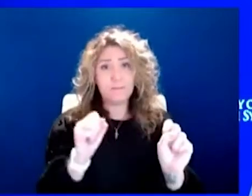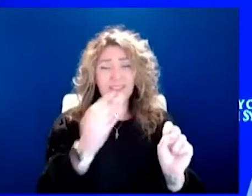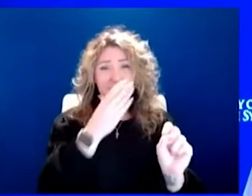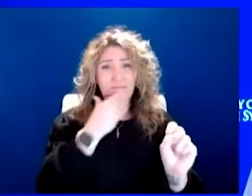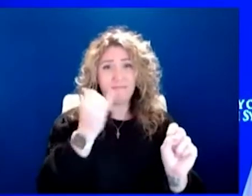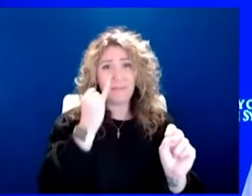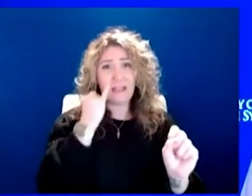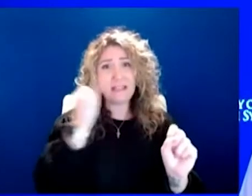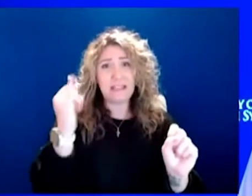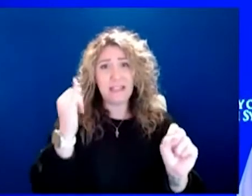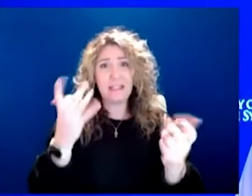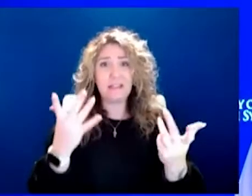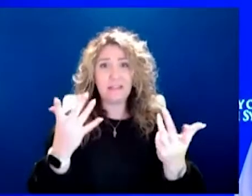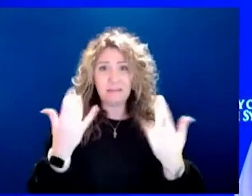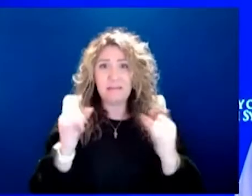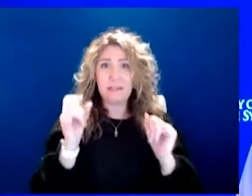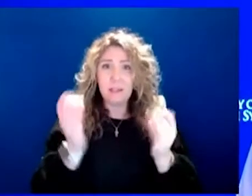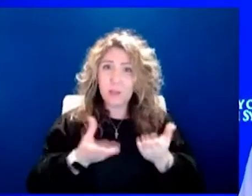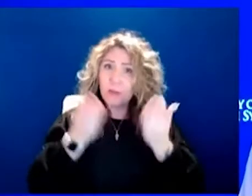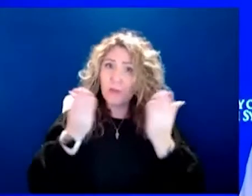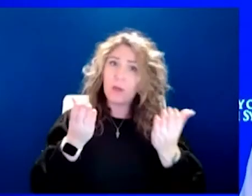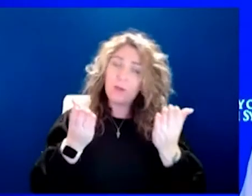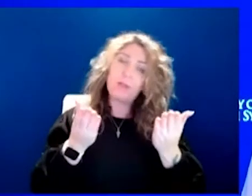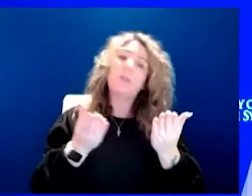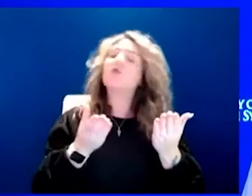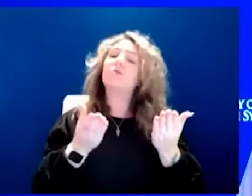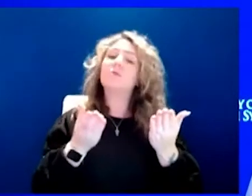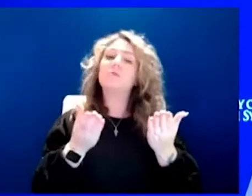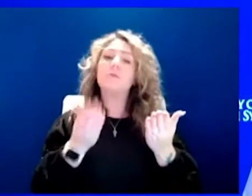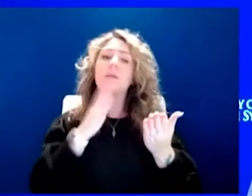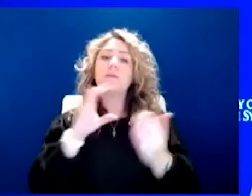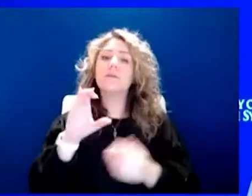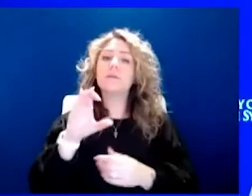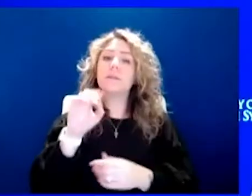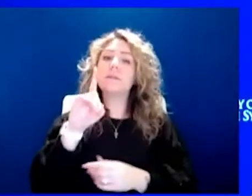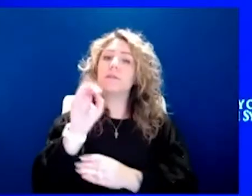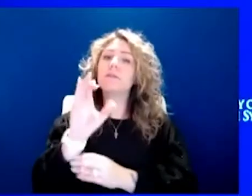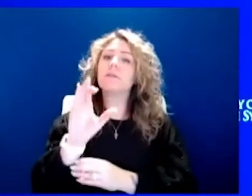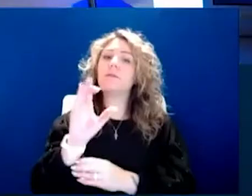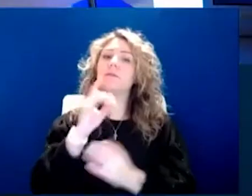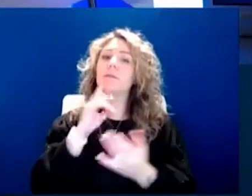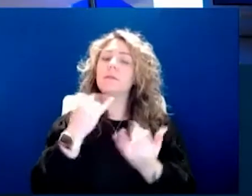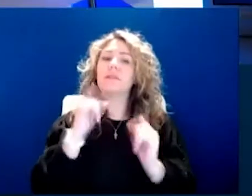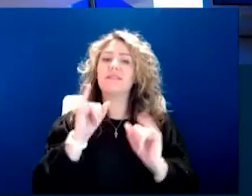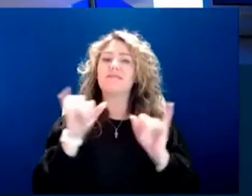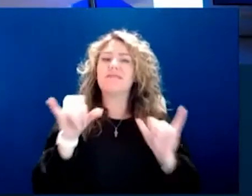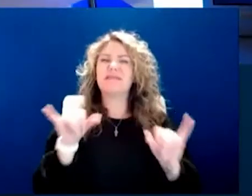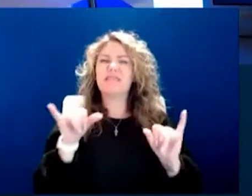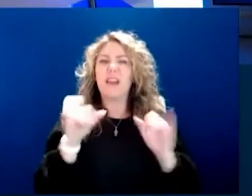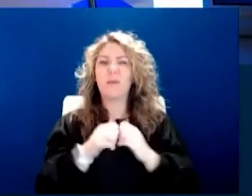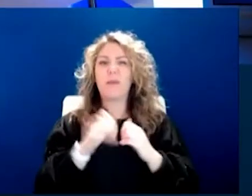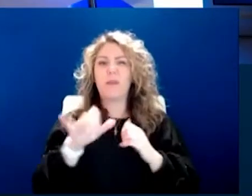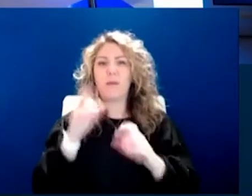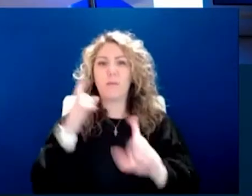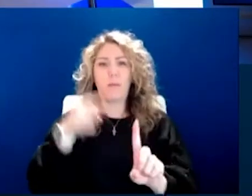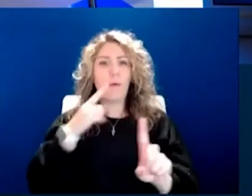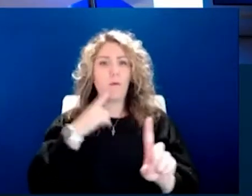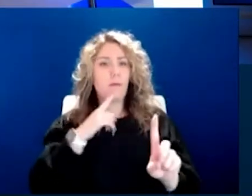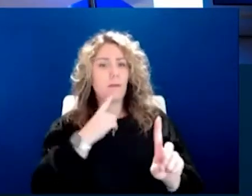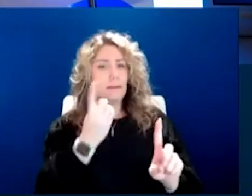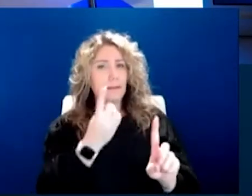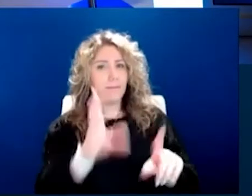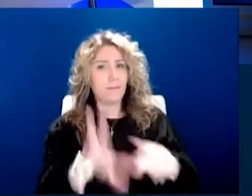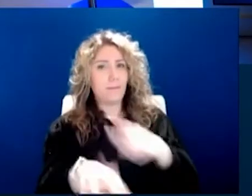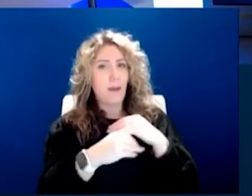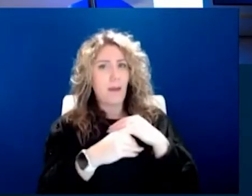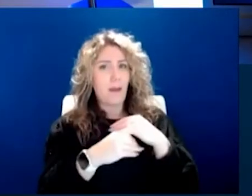Again, it's still a recommendation of the CDC, so we're going to stick with that for right now. And I think just something to add to that, I was